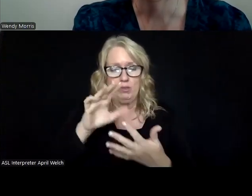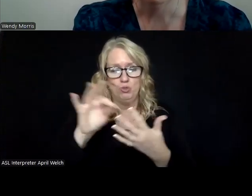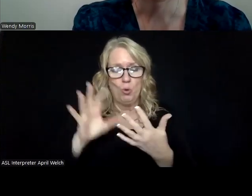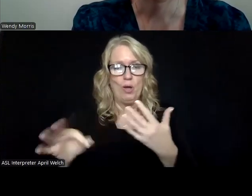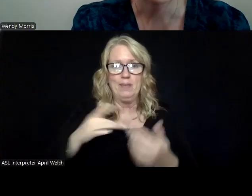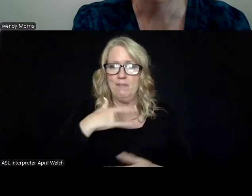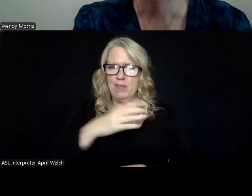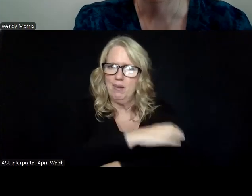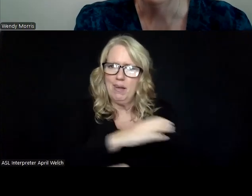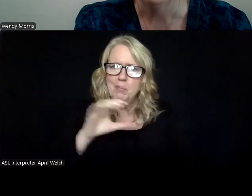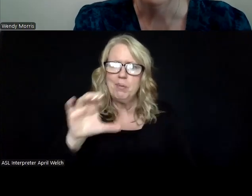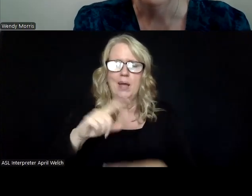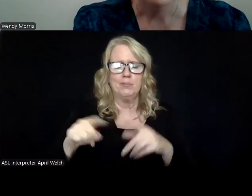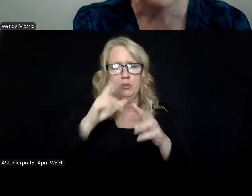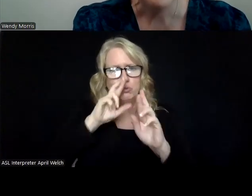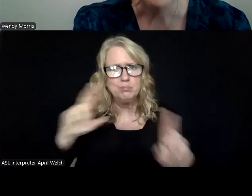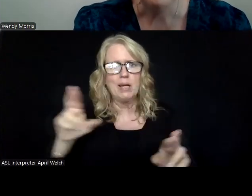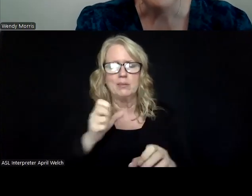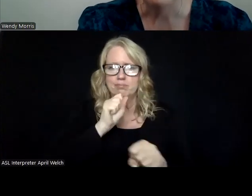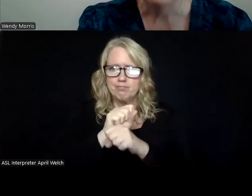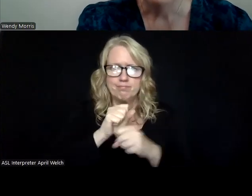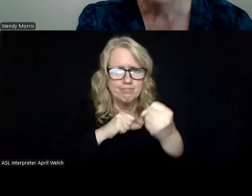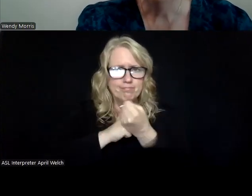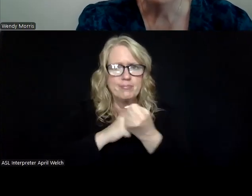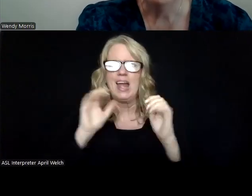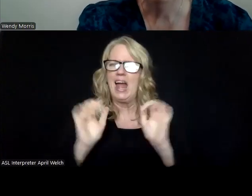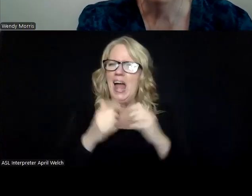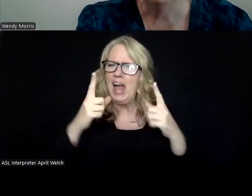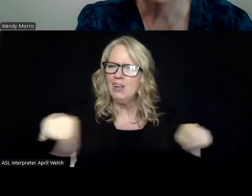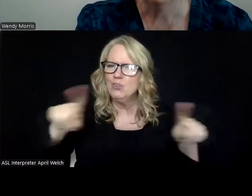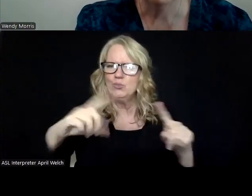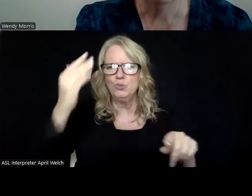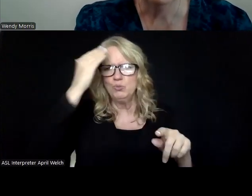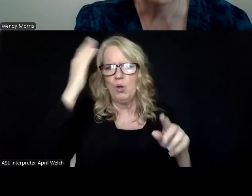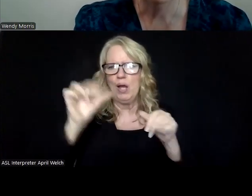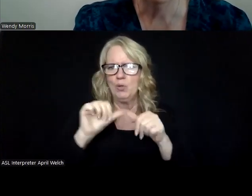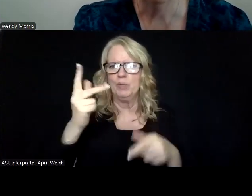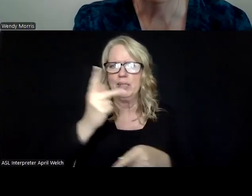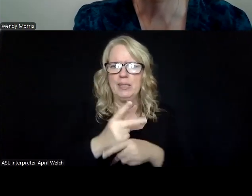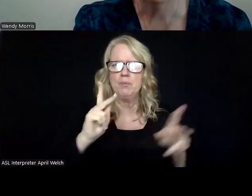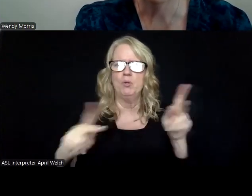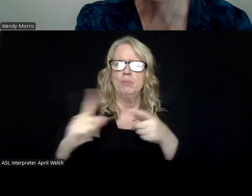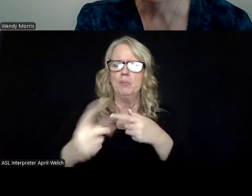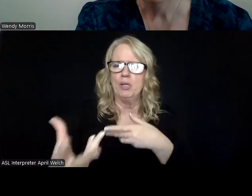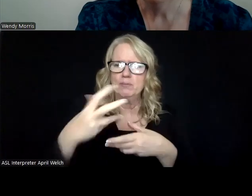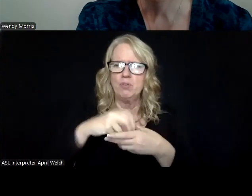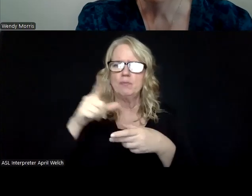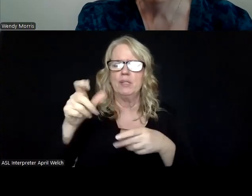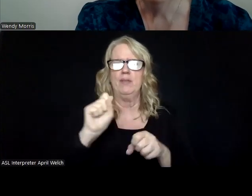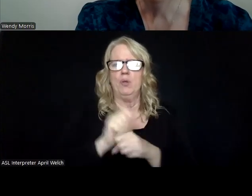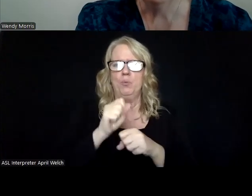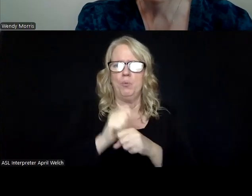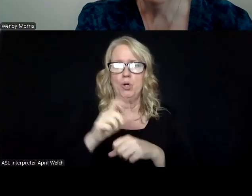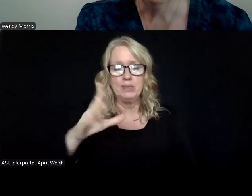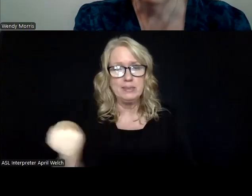empowered, respected, supported, appreciated? And how do you know? How do we keep folks engaged in the workforce? Do your